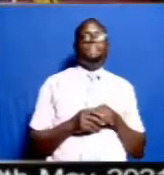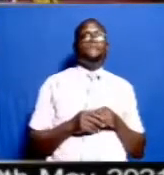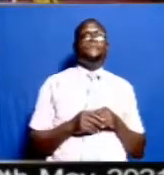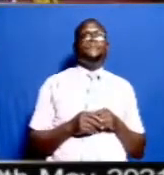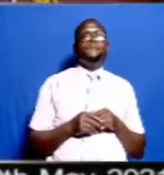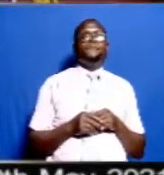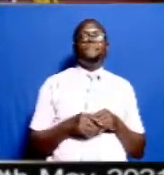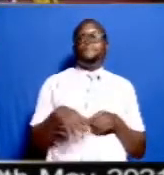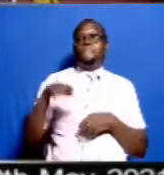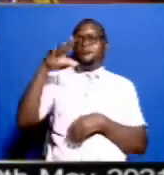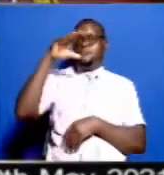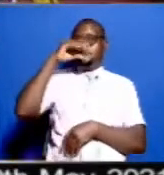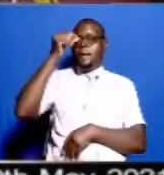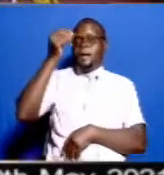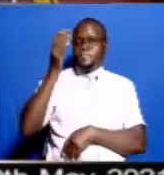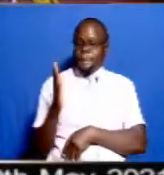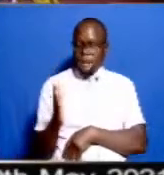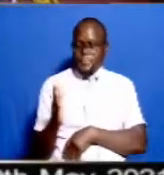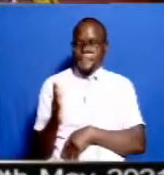Madam Speaker,